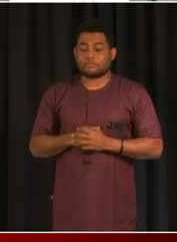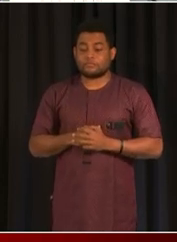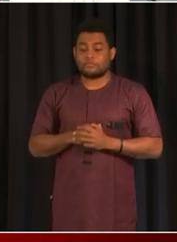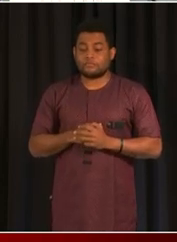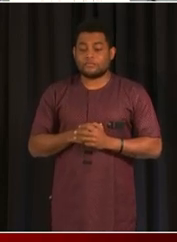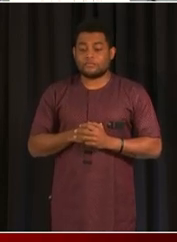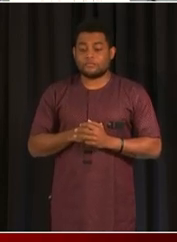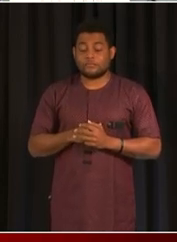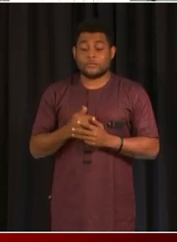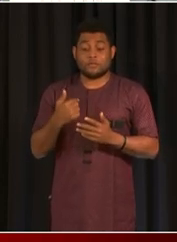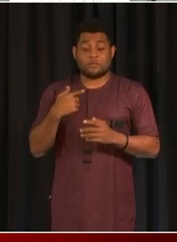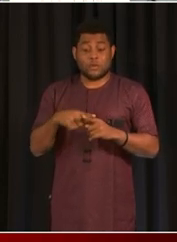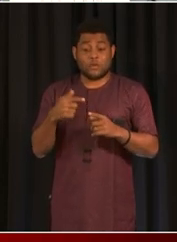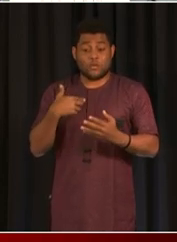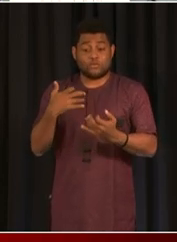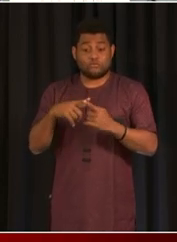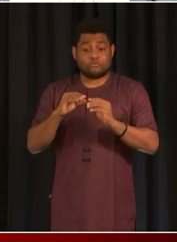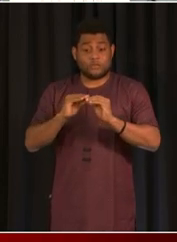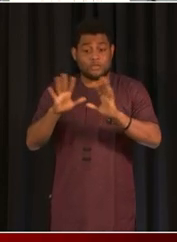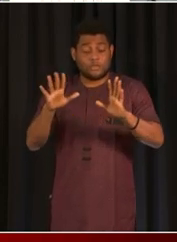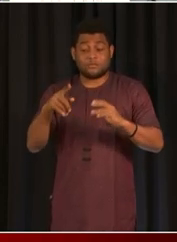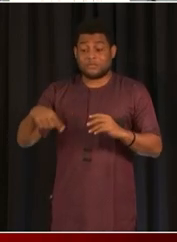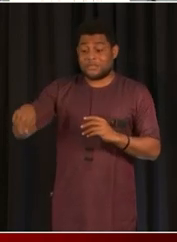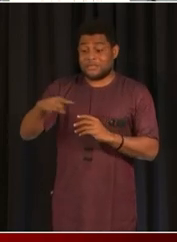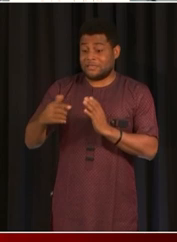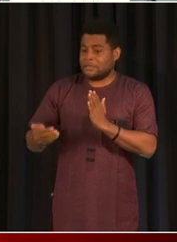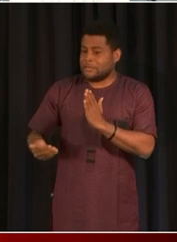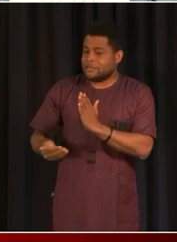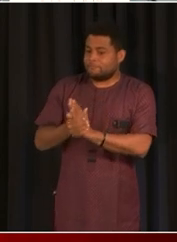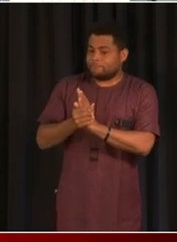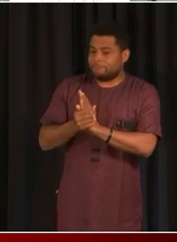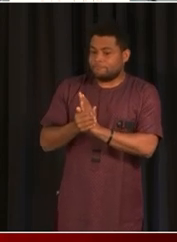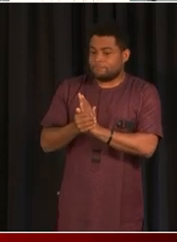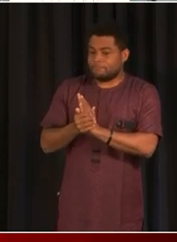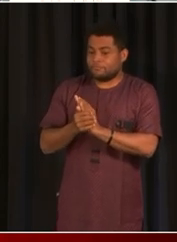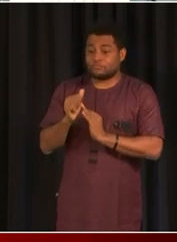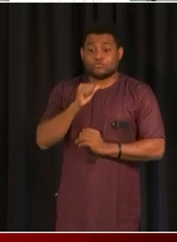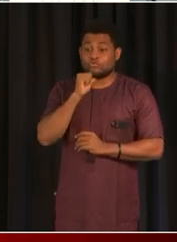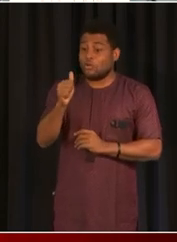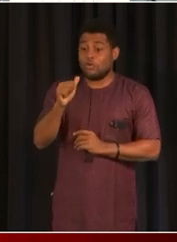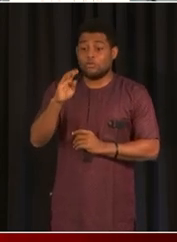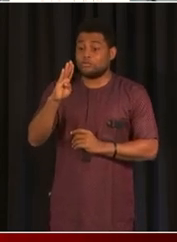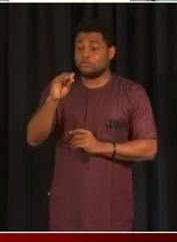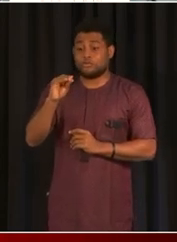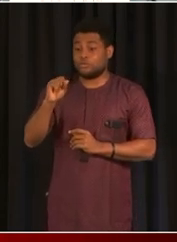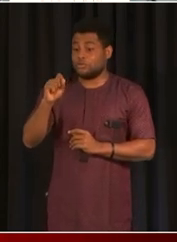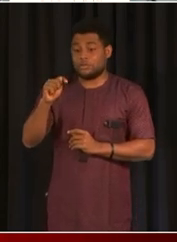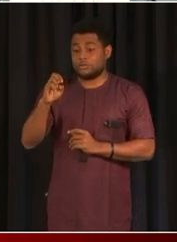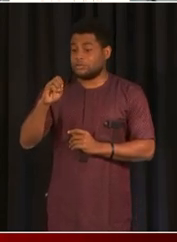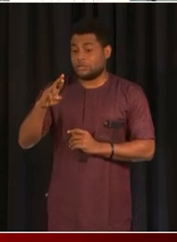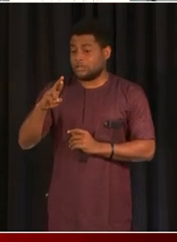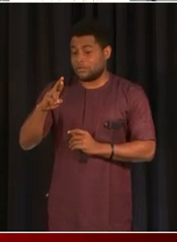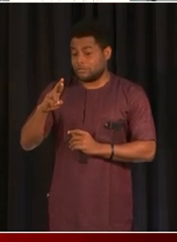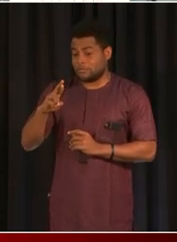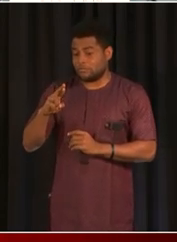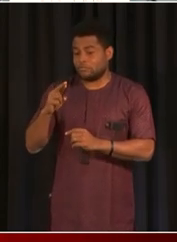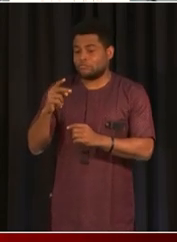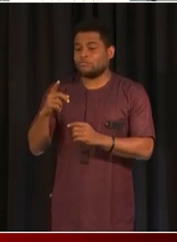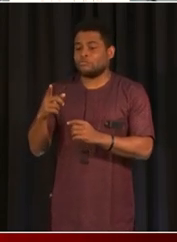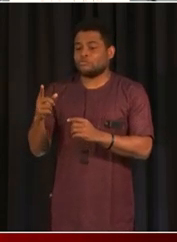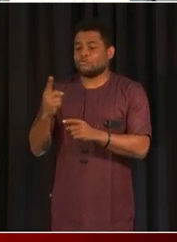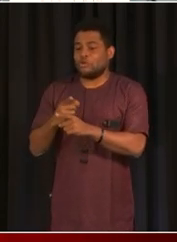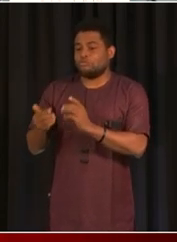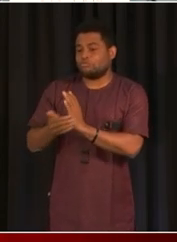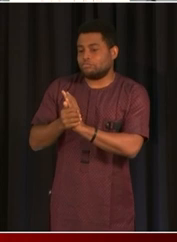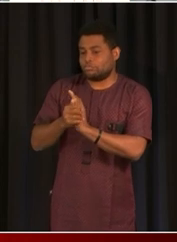clear, this is an additional dose. It is not a booster that the general public has wondered if it's